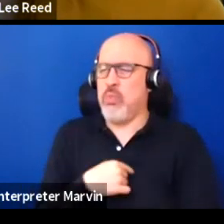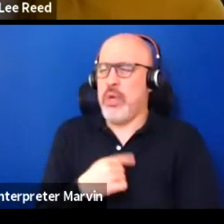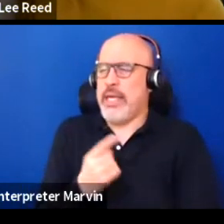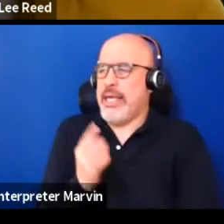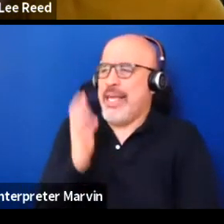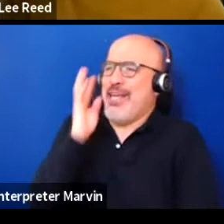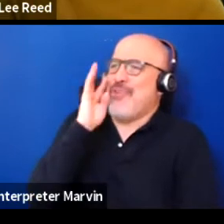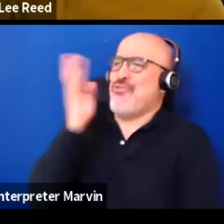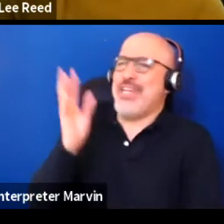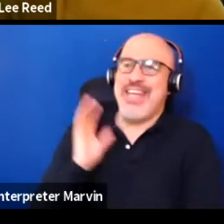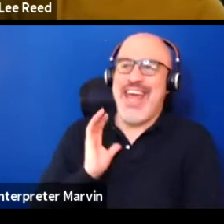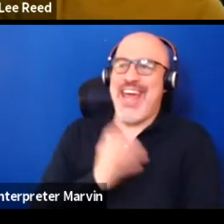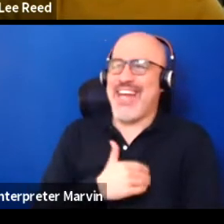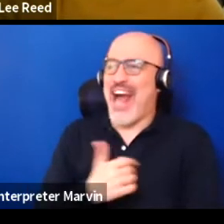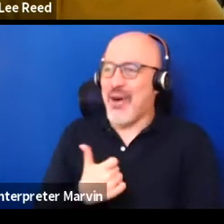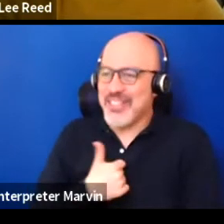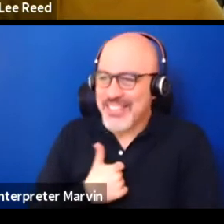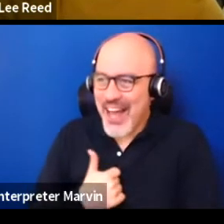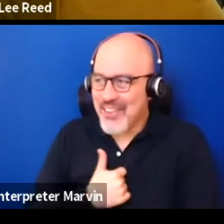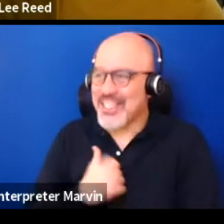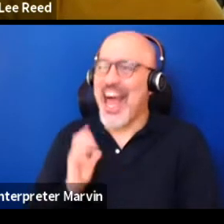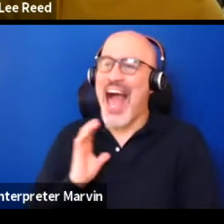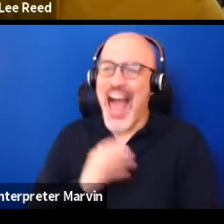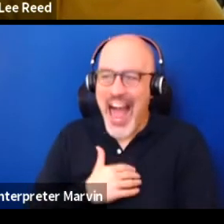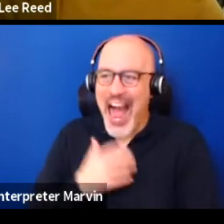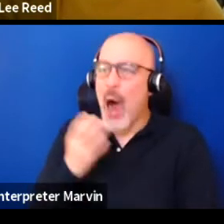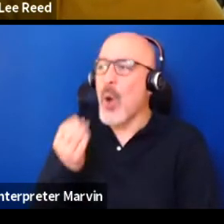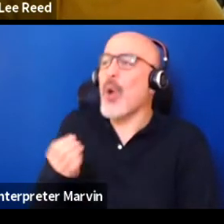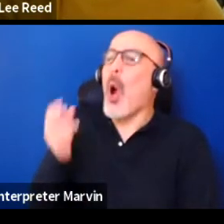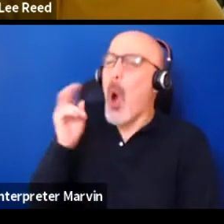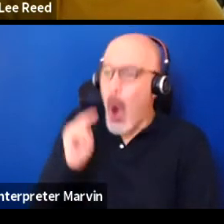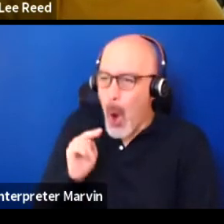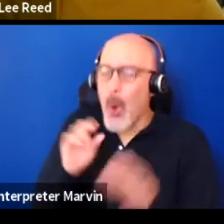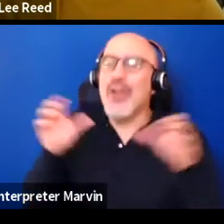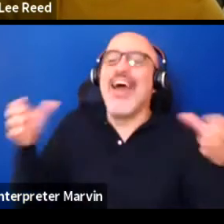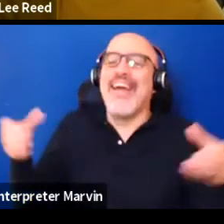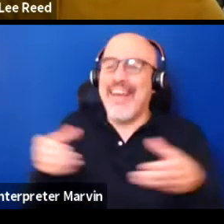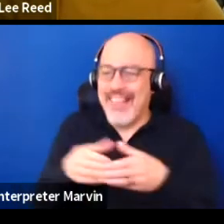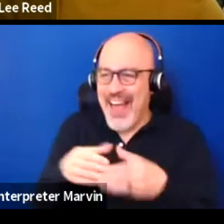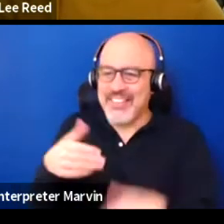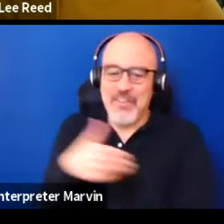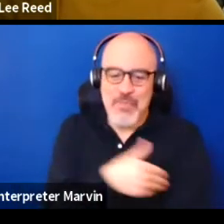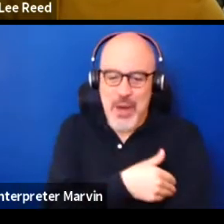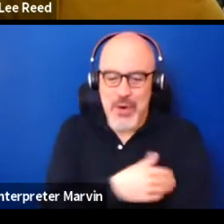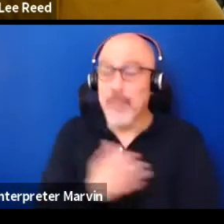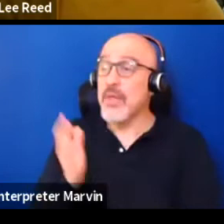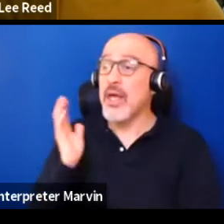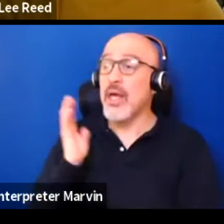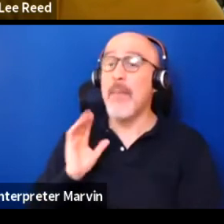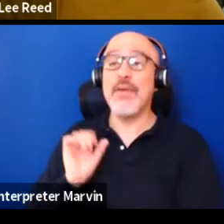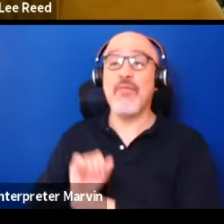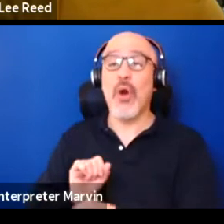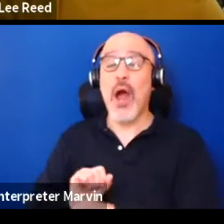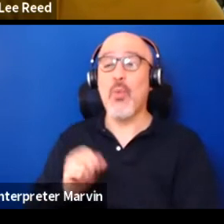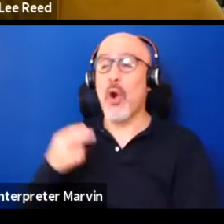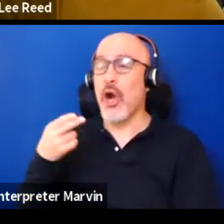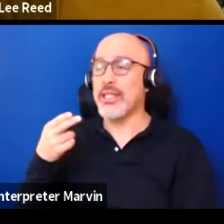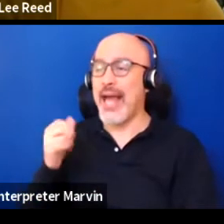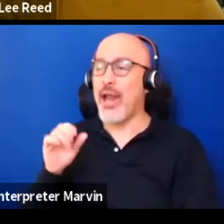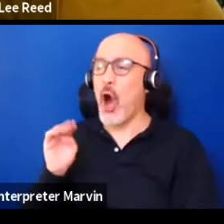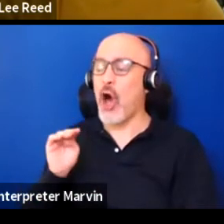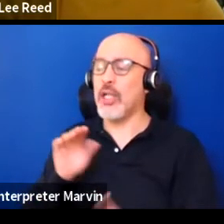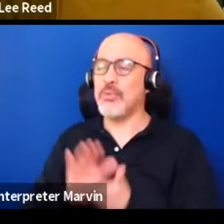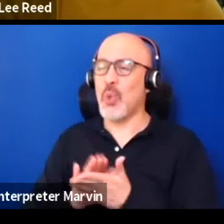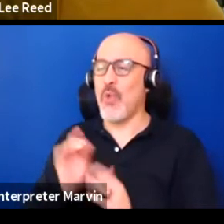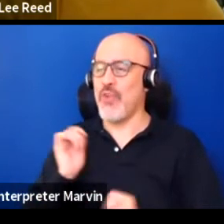create our own. We can create our own collective power. I'll never forget when I worked at Harlem School of the Arts and